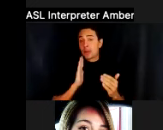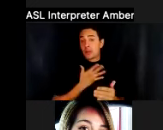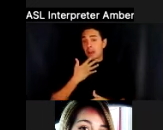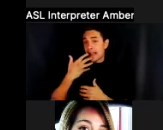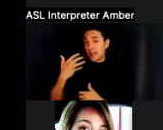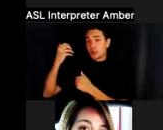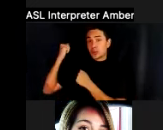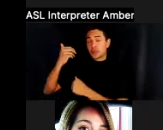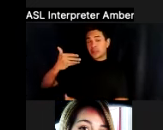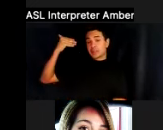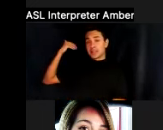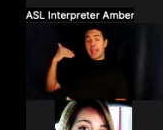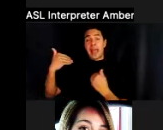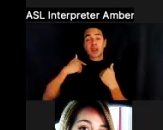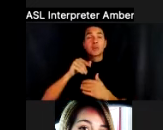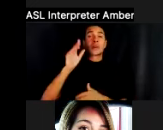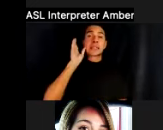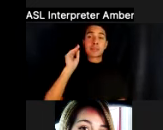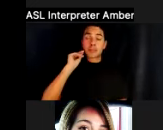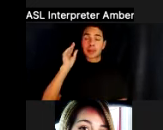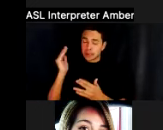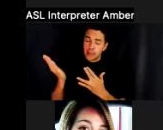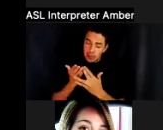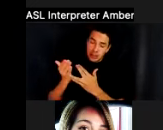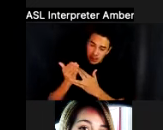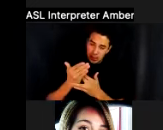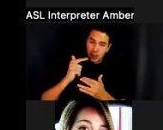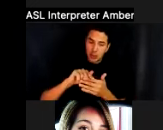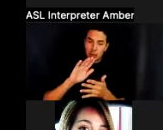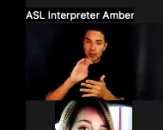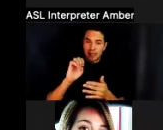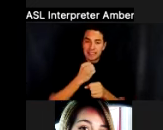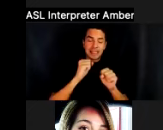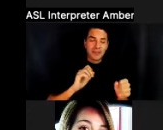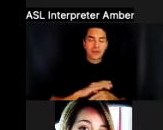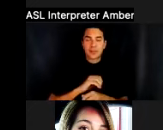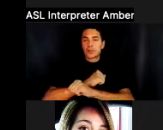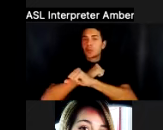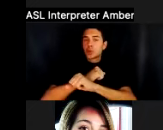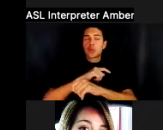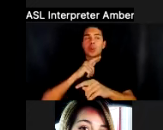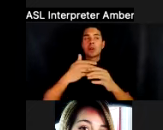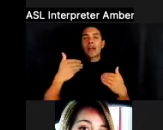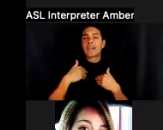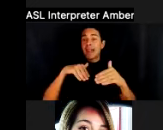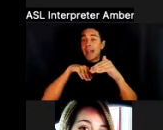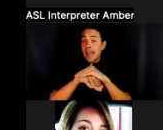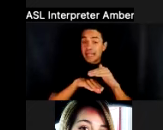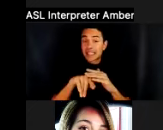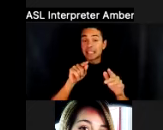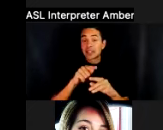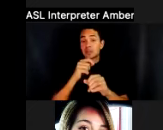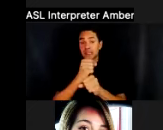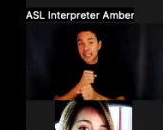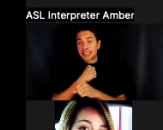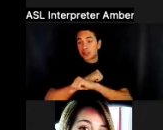experience over their lives to be safe or secure or to access safety and security.